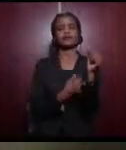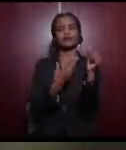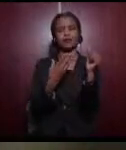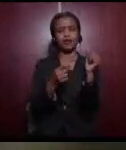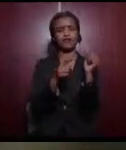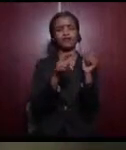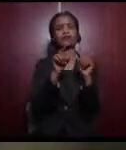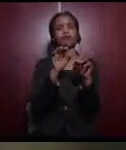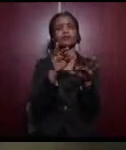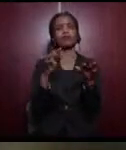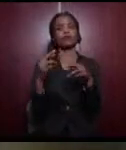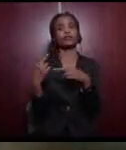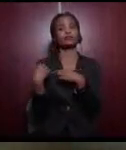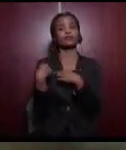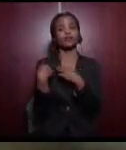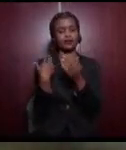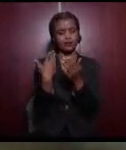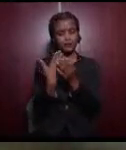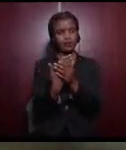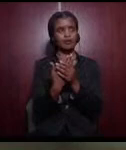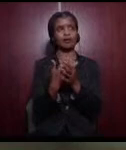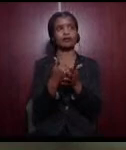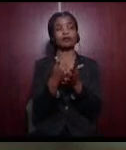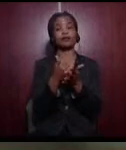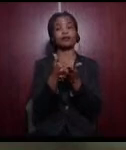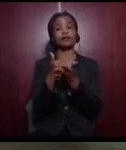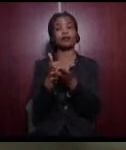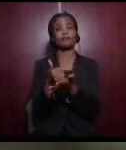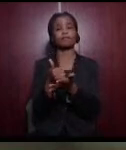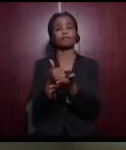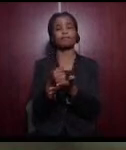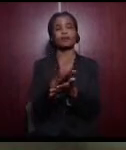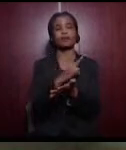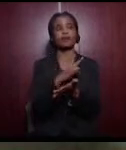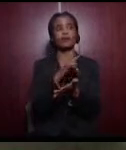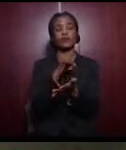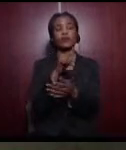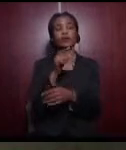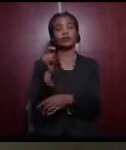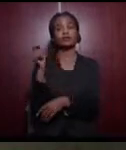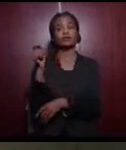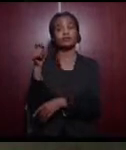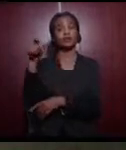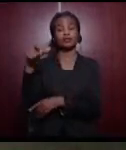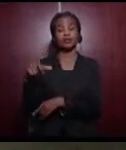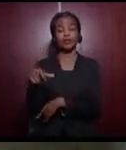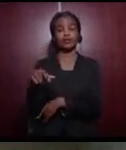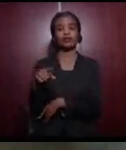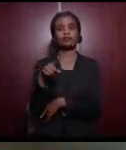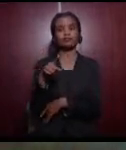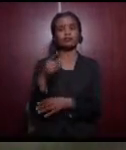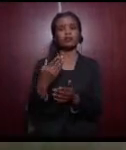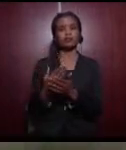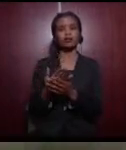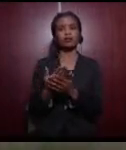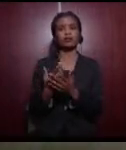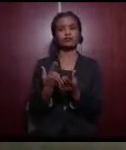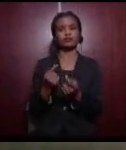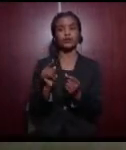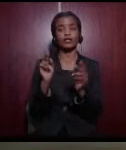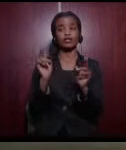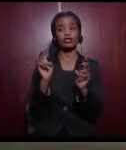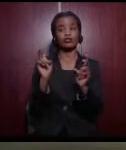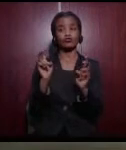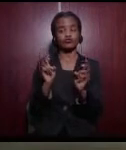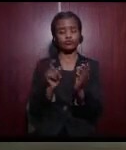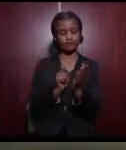and then they will be able to assist you there. So the Speaker will take the matter into himself, and then they will refer it